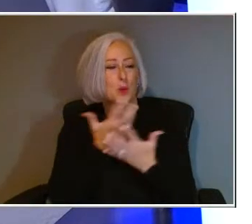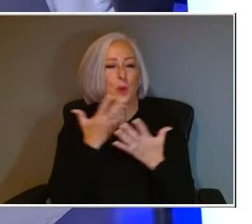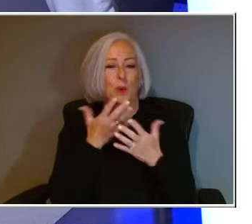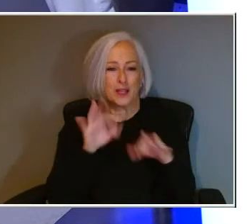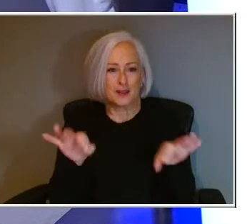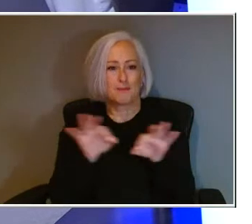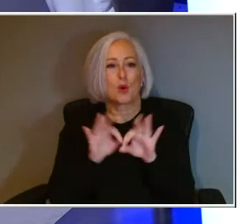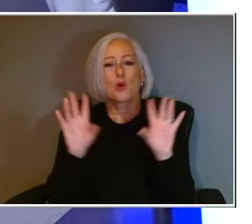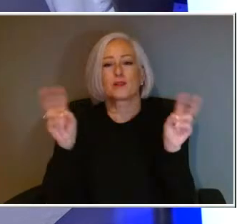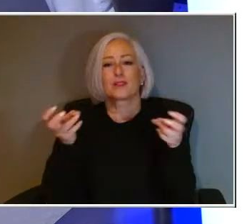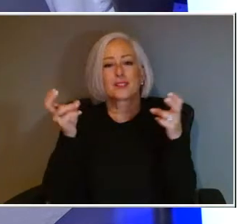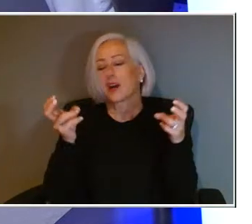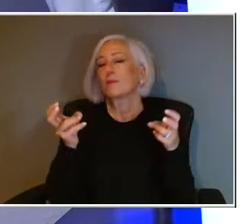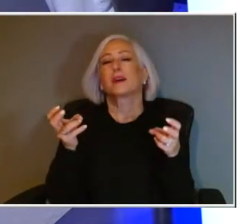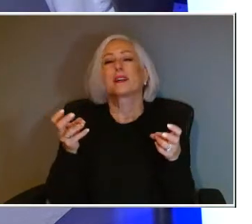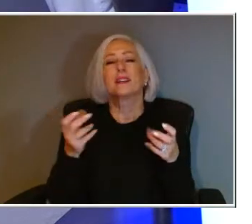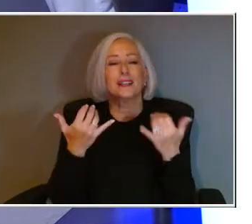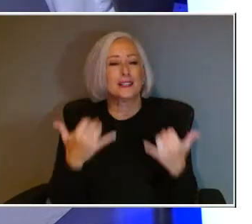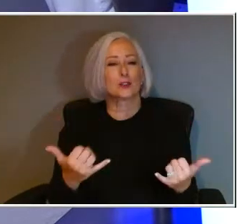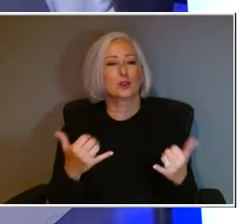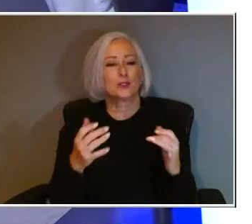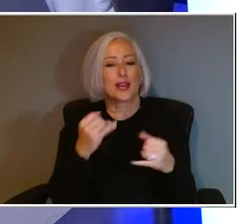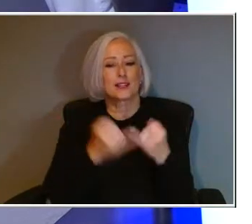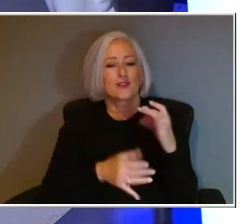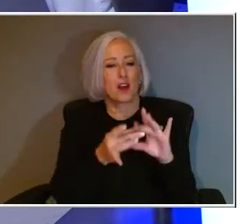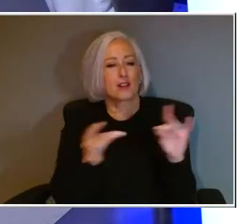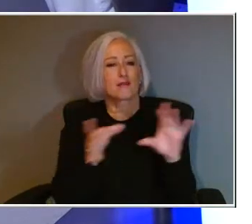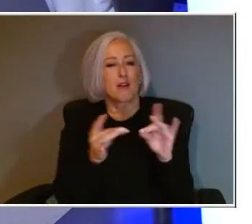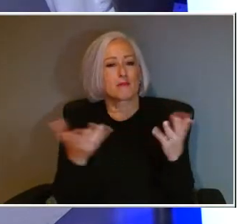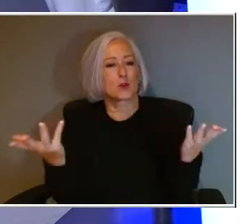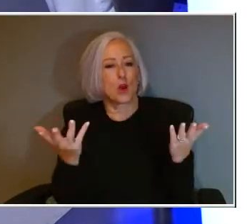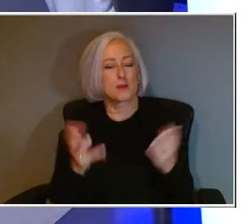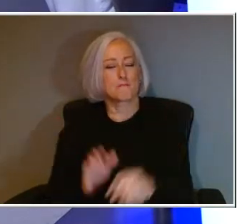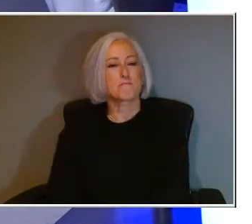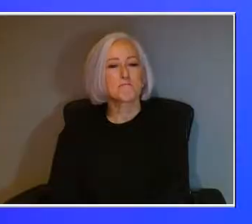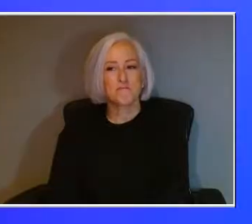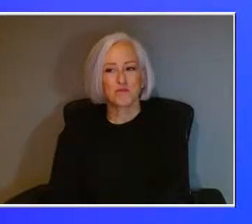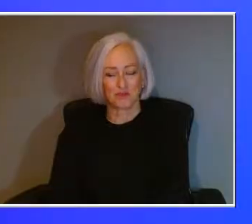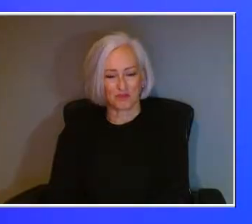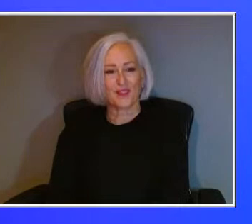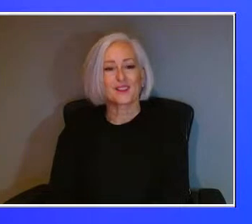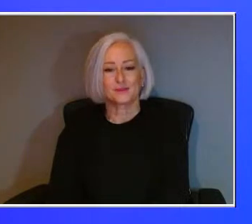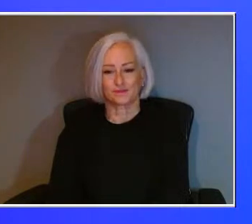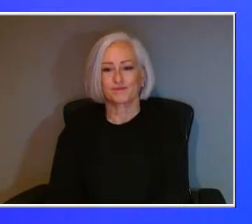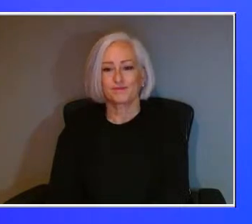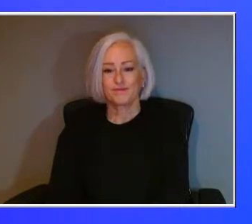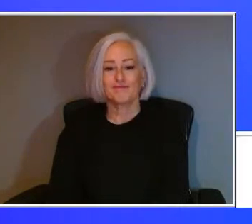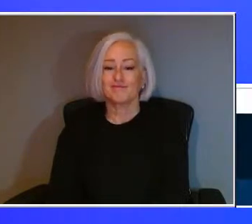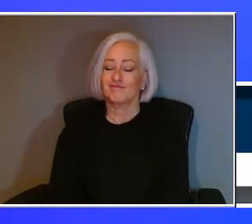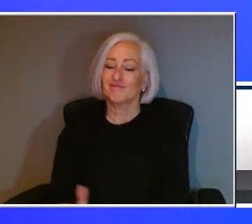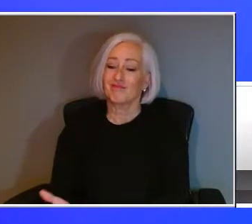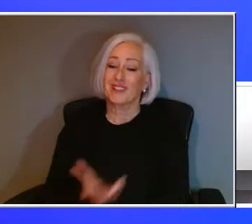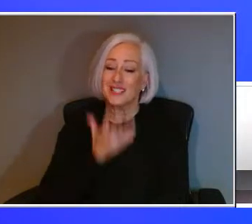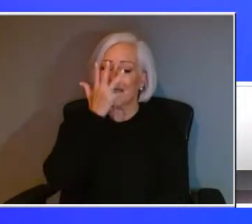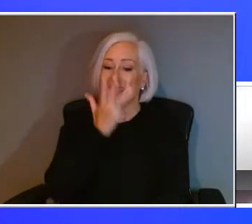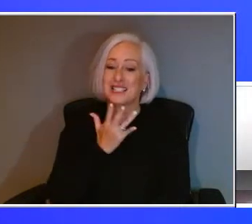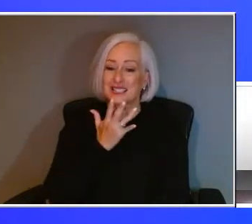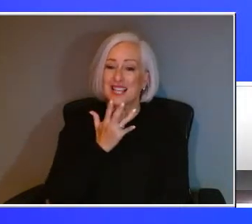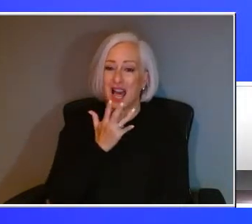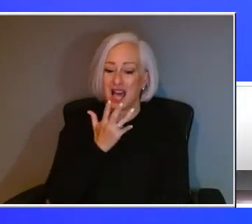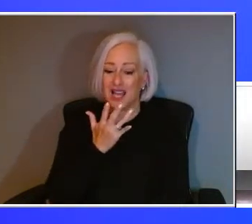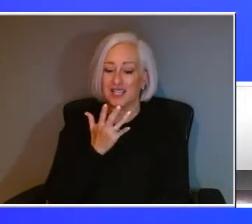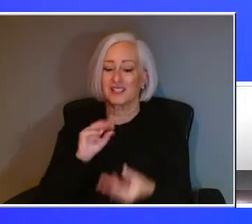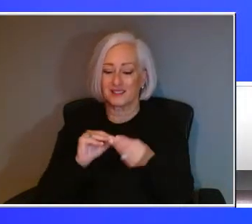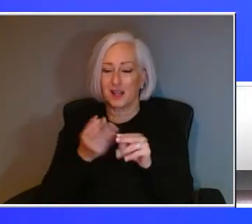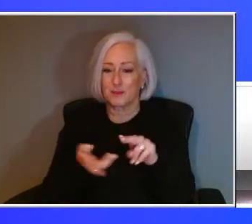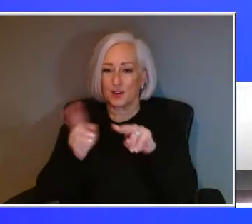today's takeaway. Dr. Kasi, what do you want us to know? Yeah, I mean, with the disturbing trend that you showed with the rise in colorectal cancers in the